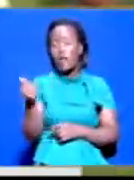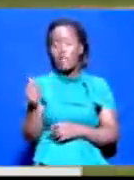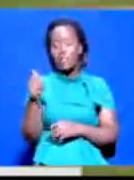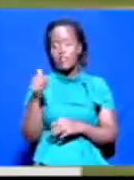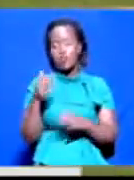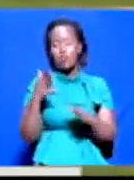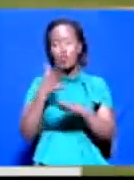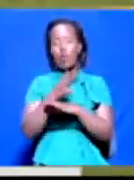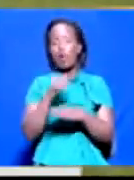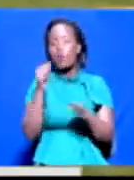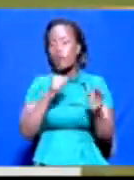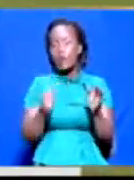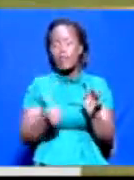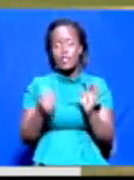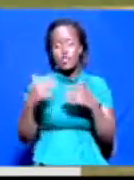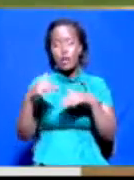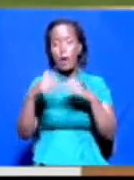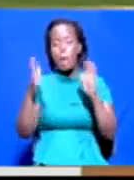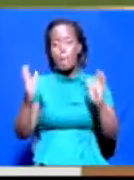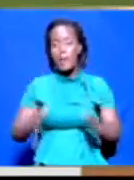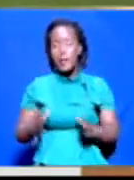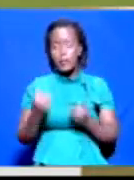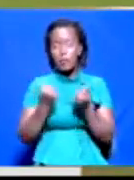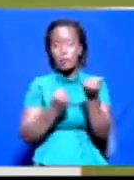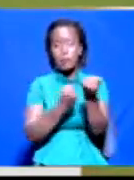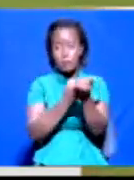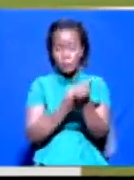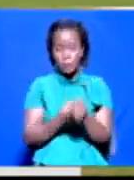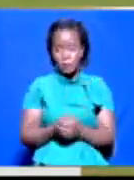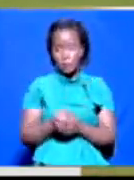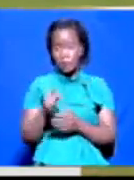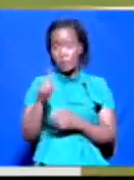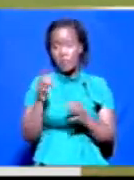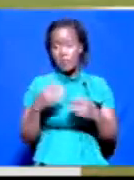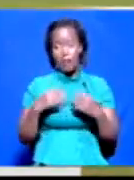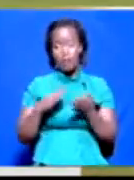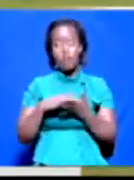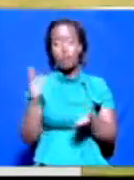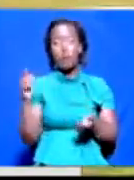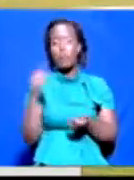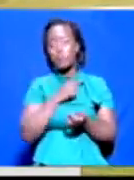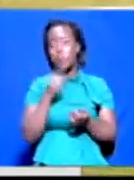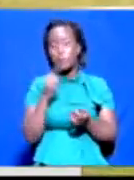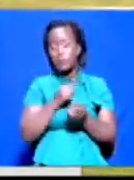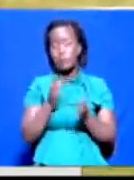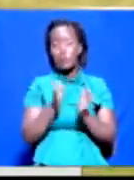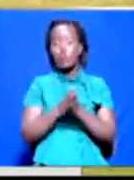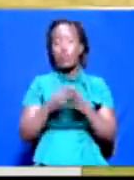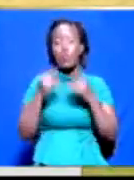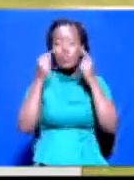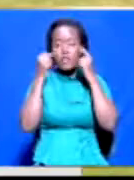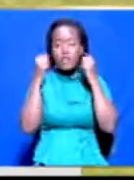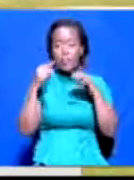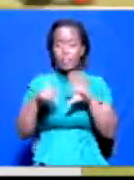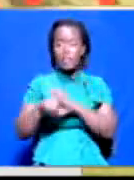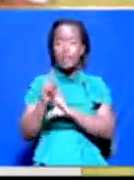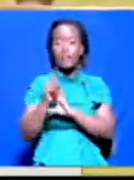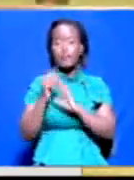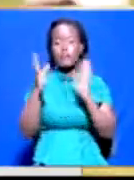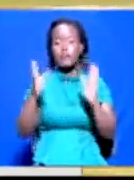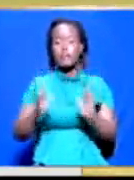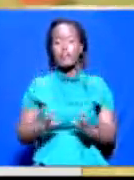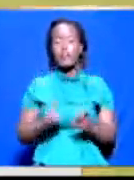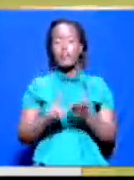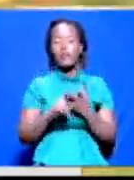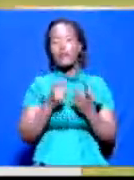in the final travelling team. The squad will have a hugely talented field to pick from, with Tusker striker Henry Major, Golmahe's